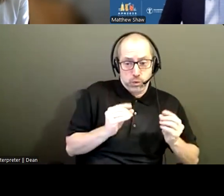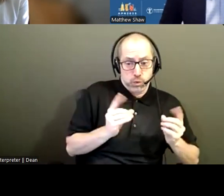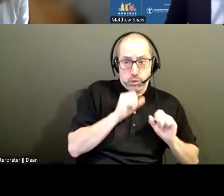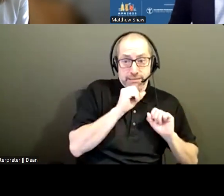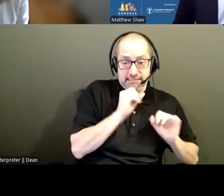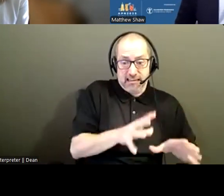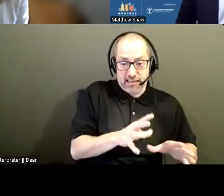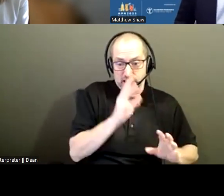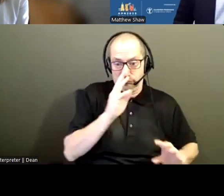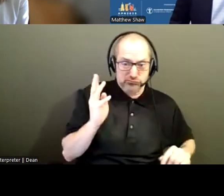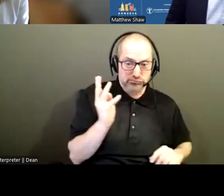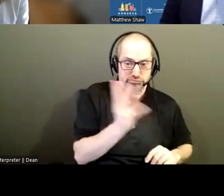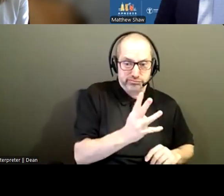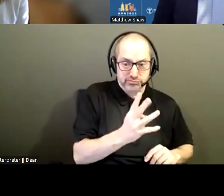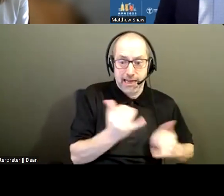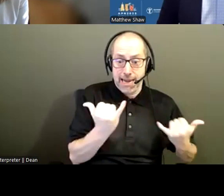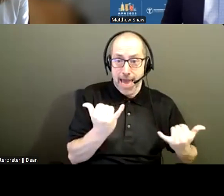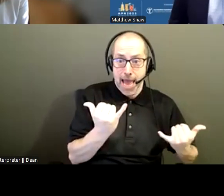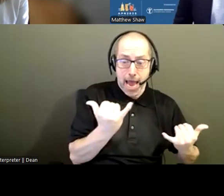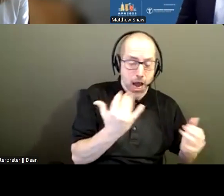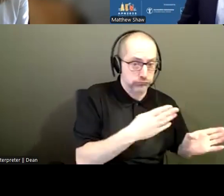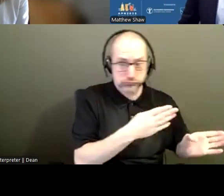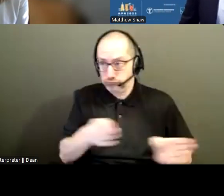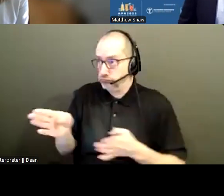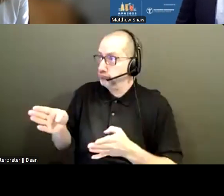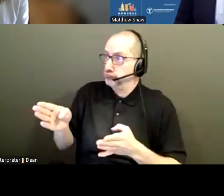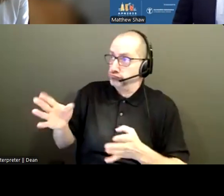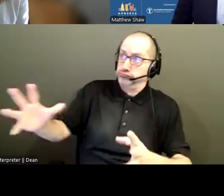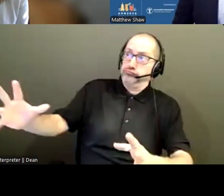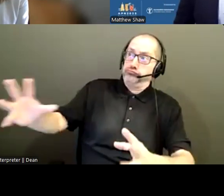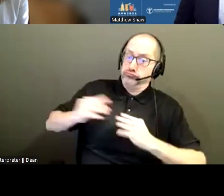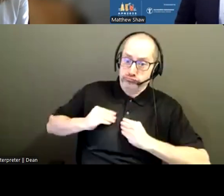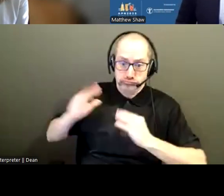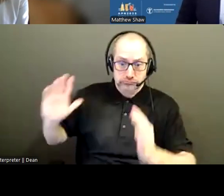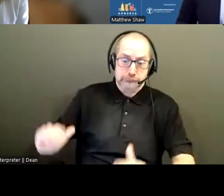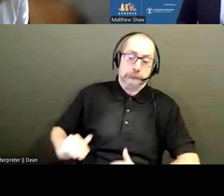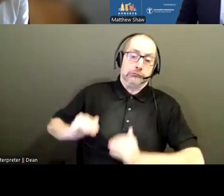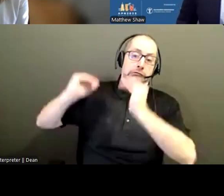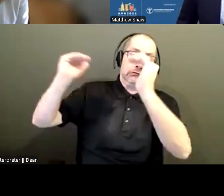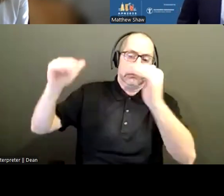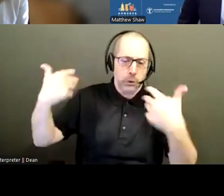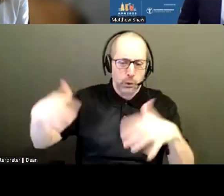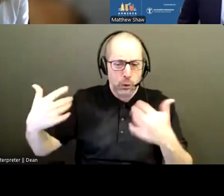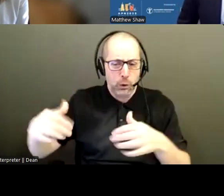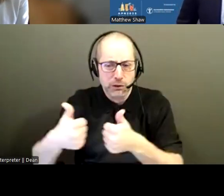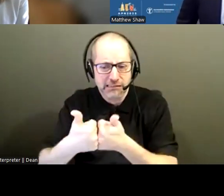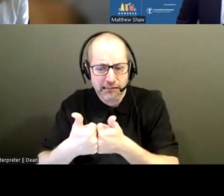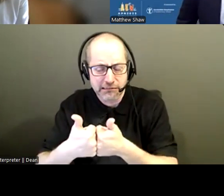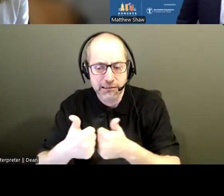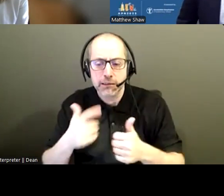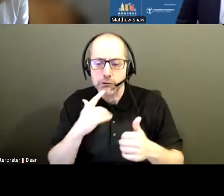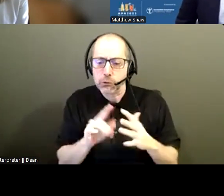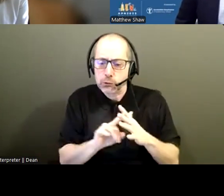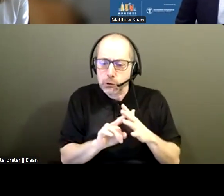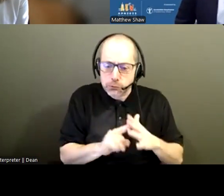is not directly the people we serve, but a kind of um, broader standard or best